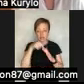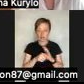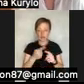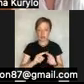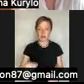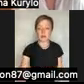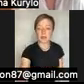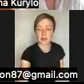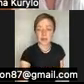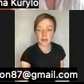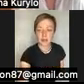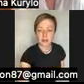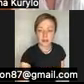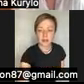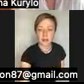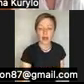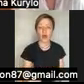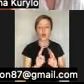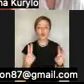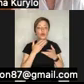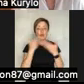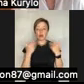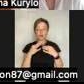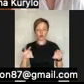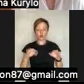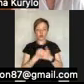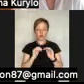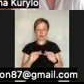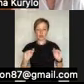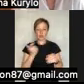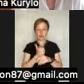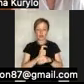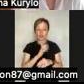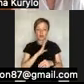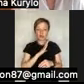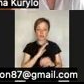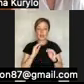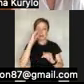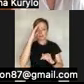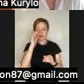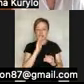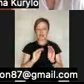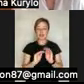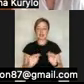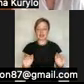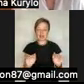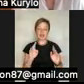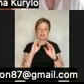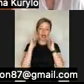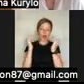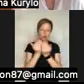about the schools we're not going deep into that but those who haven't had access to the kindergarten mostly